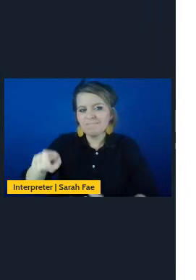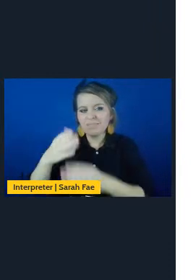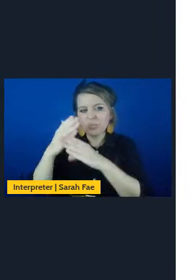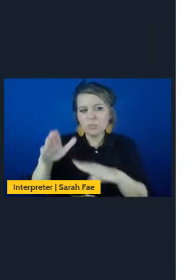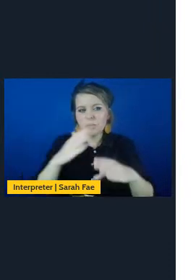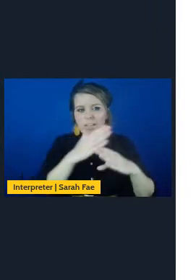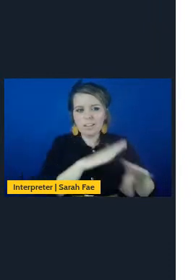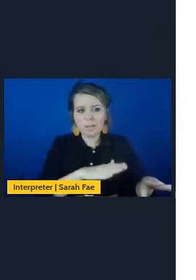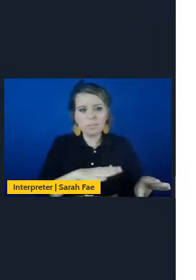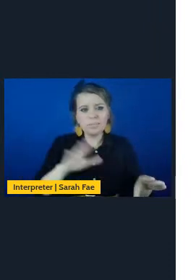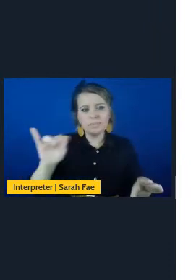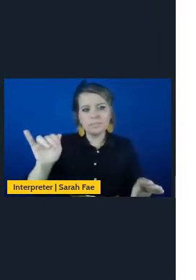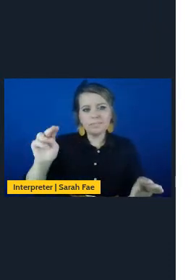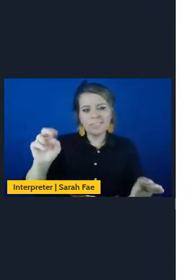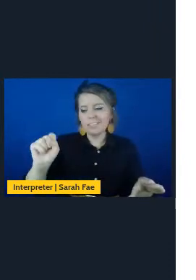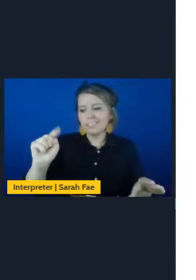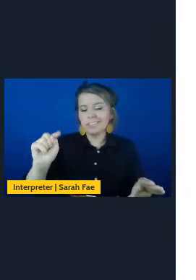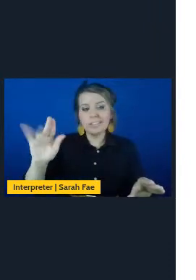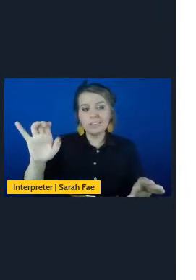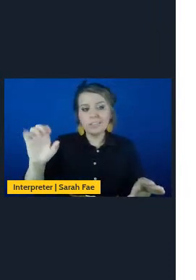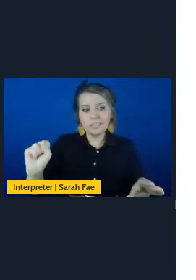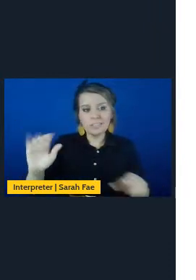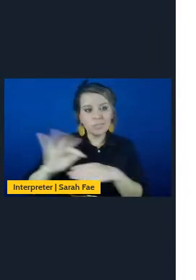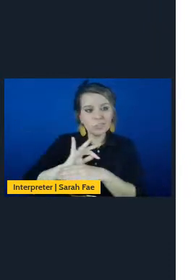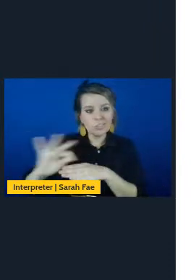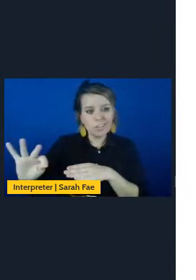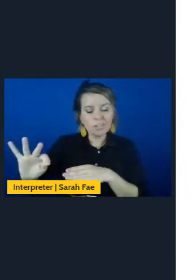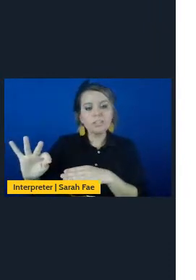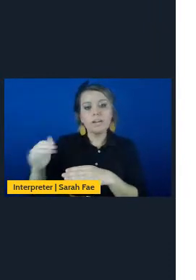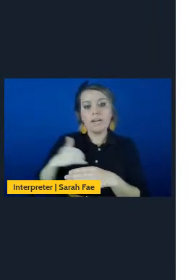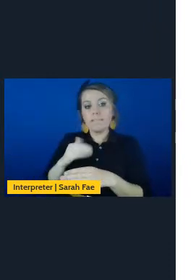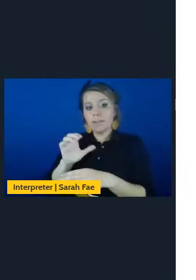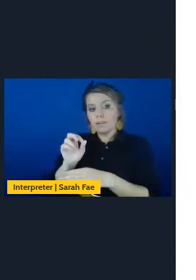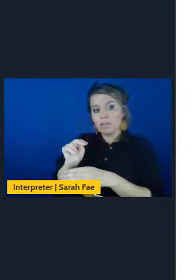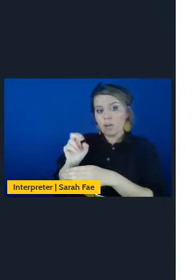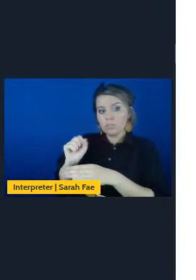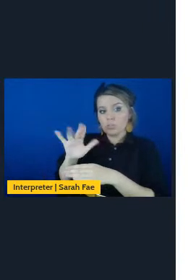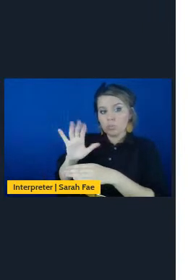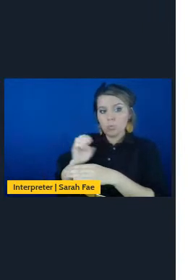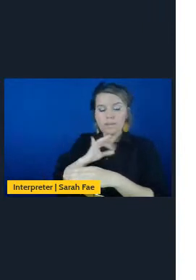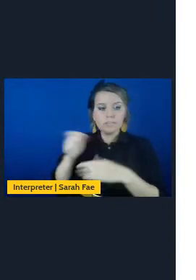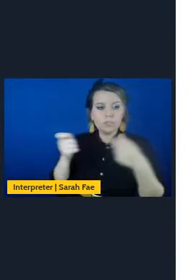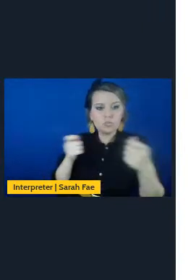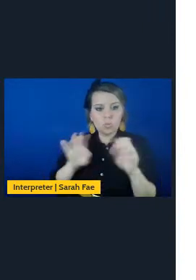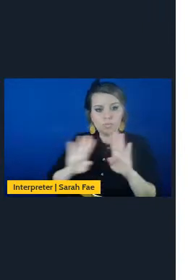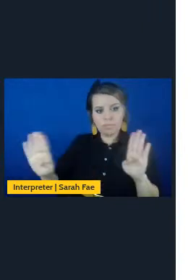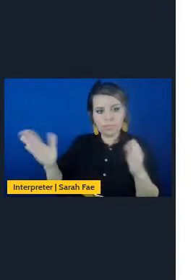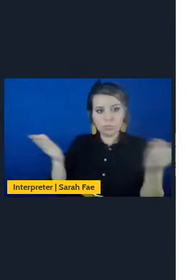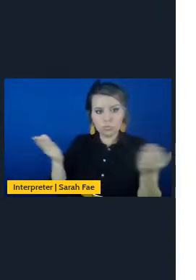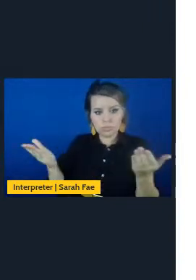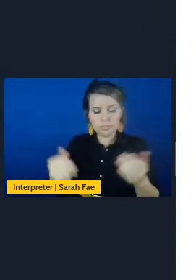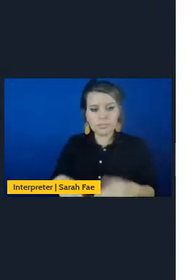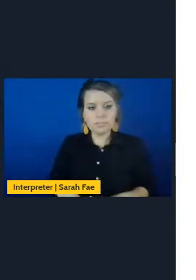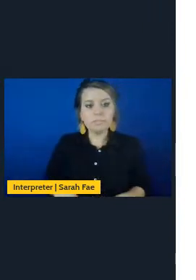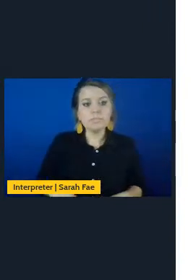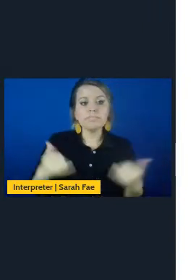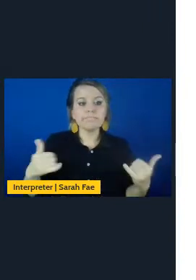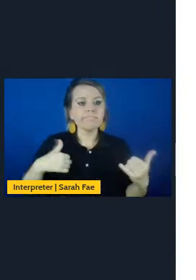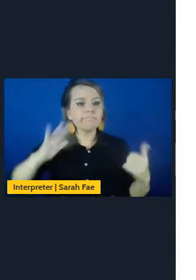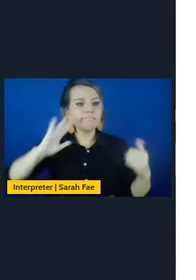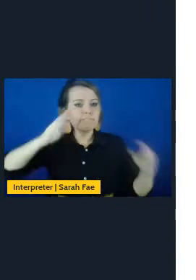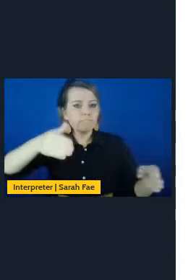up instances functionality, and I have a console and the control plane service. Now, I will focus on